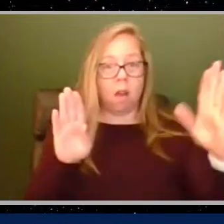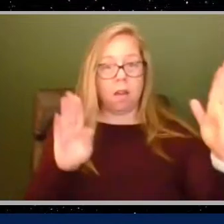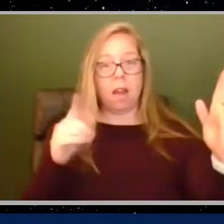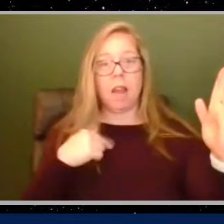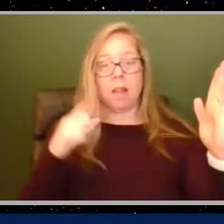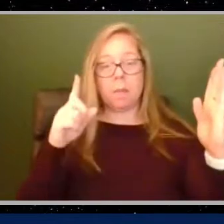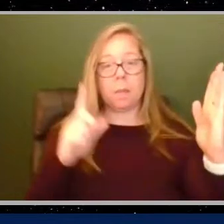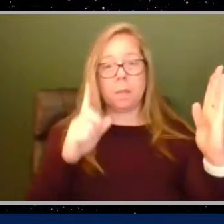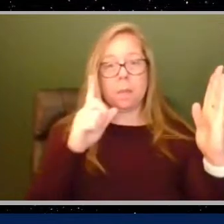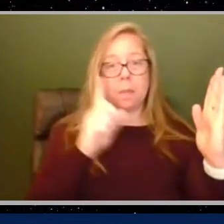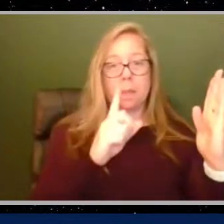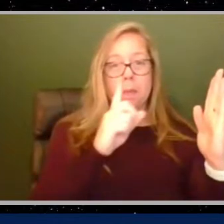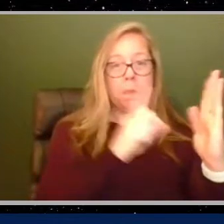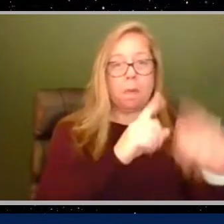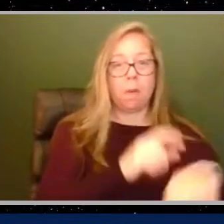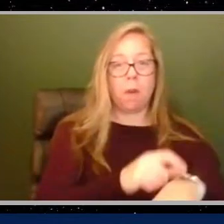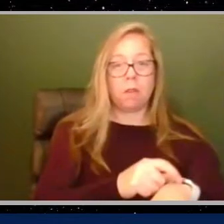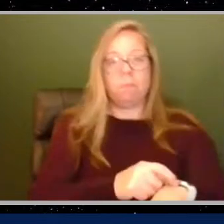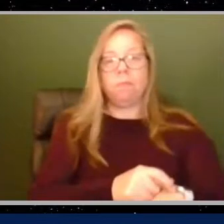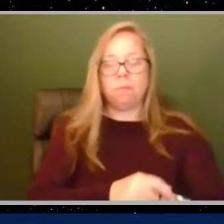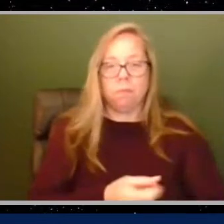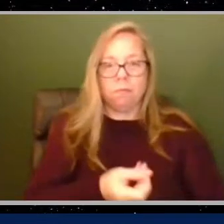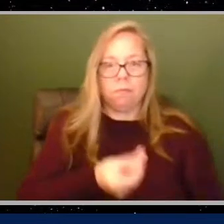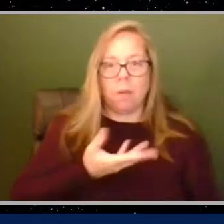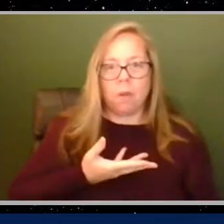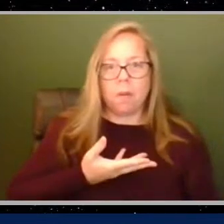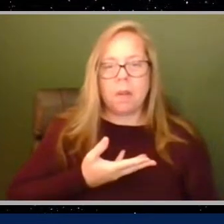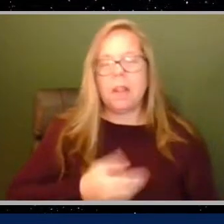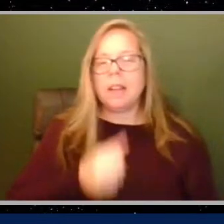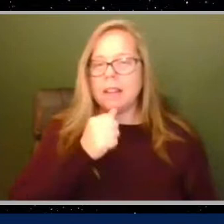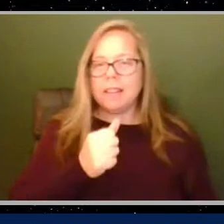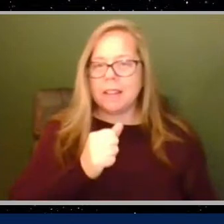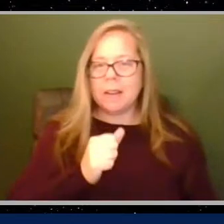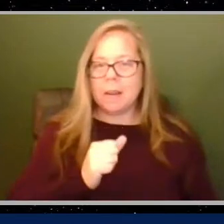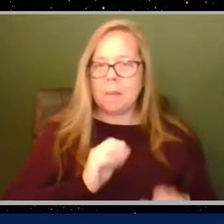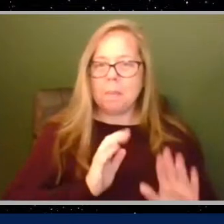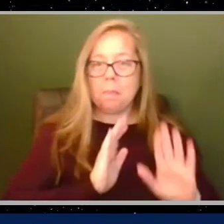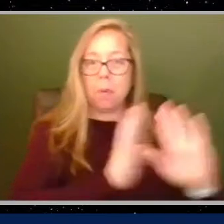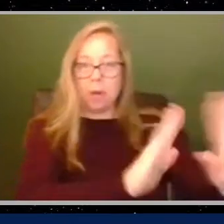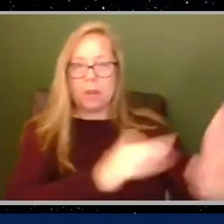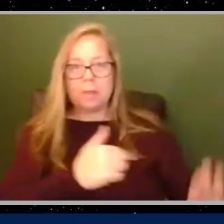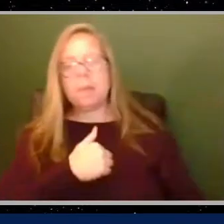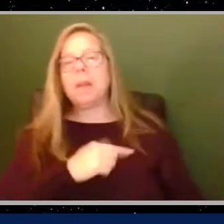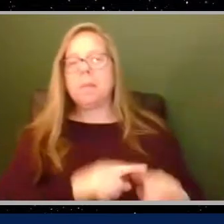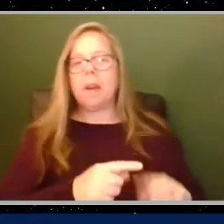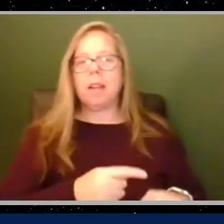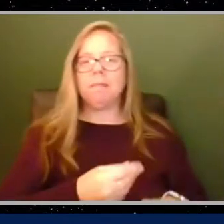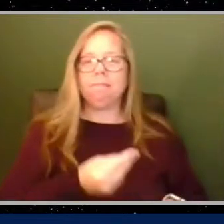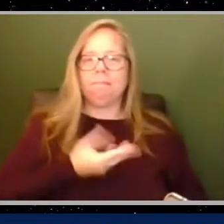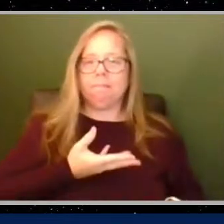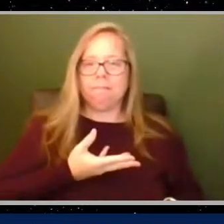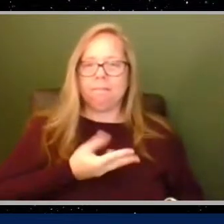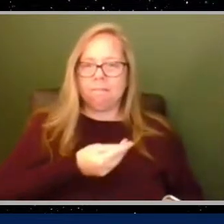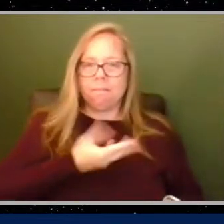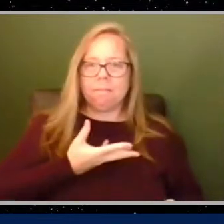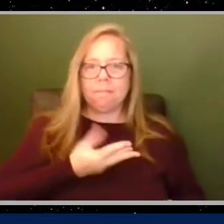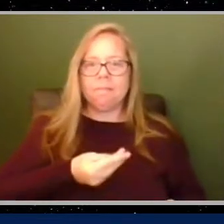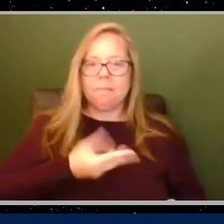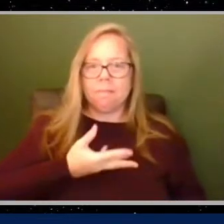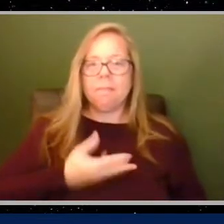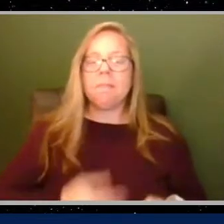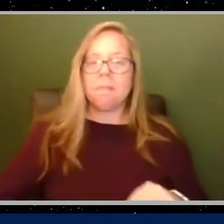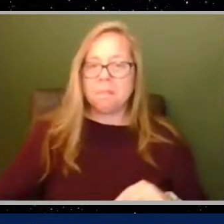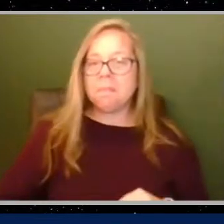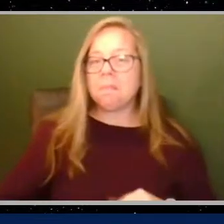little, like I said, non-impulsive, I guess. Like it doesn't push you away is what I mean when I say that. Not impulsive, like, Yeah.